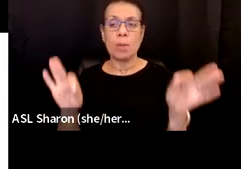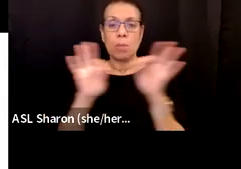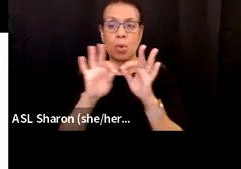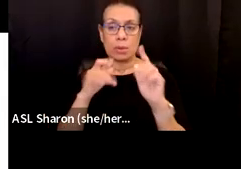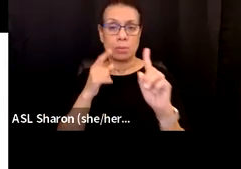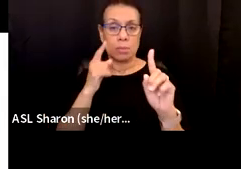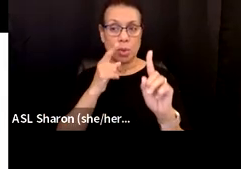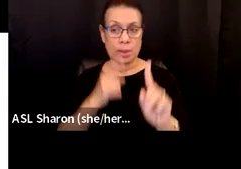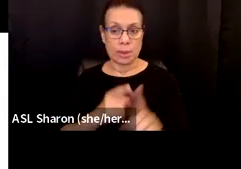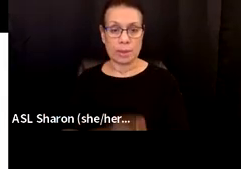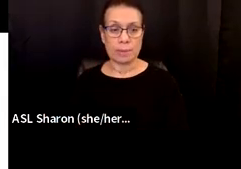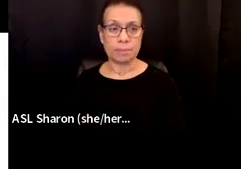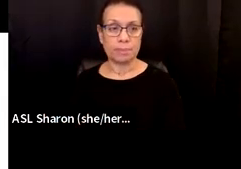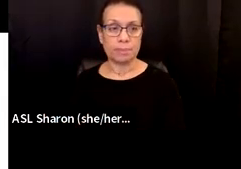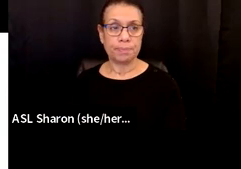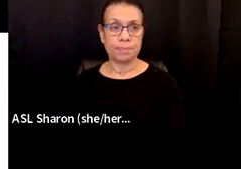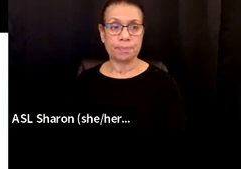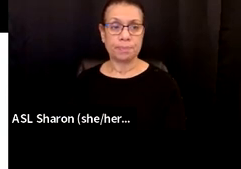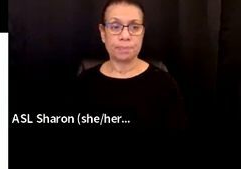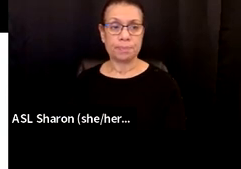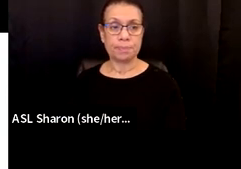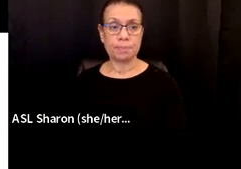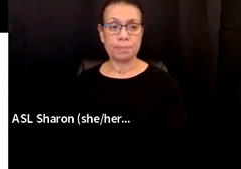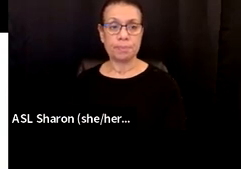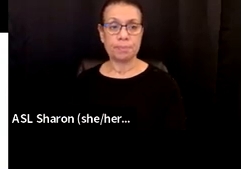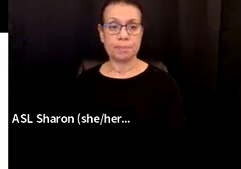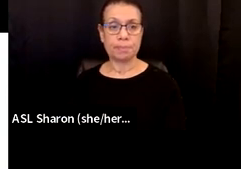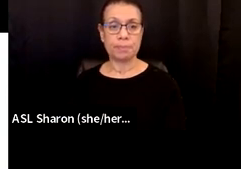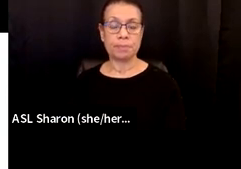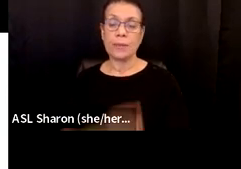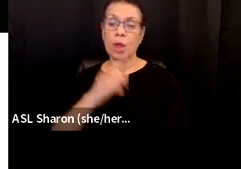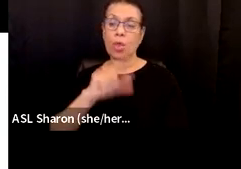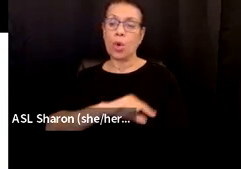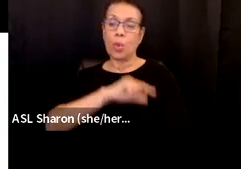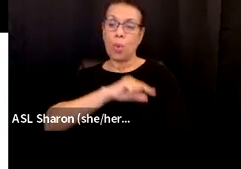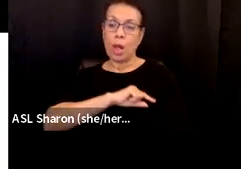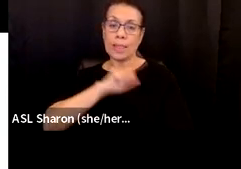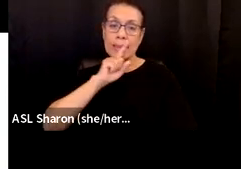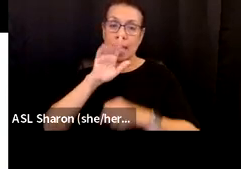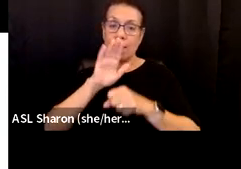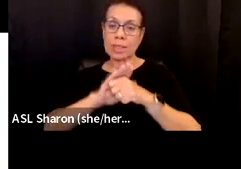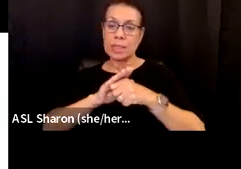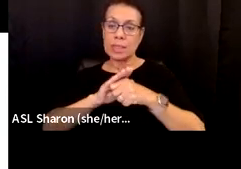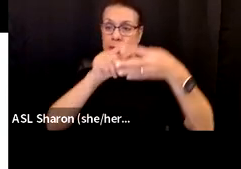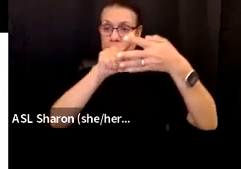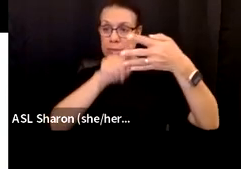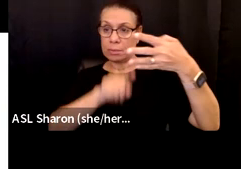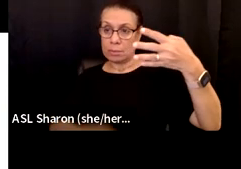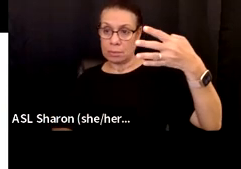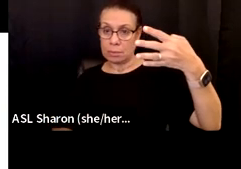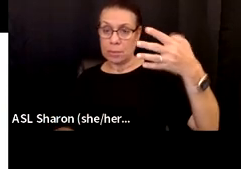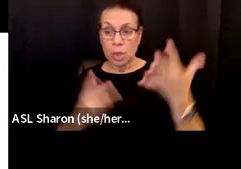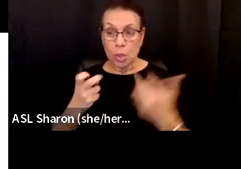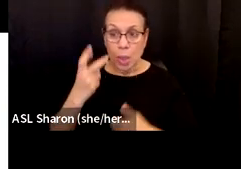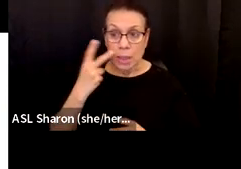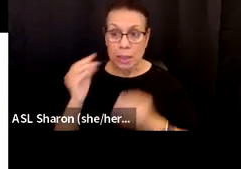three that underpin the quality guarantees if you're interested in seeing a more sort of